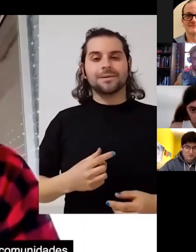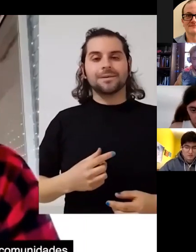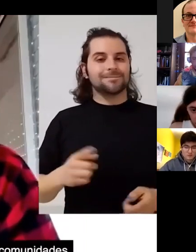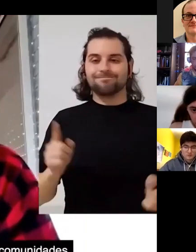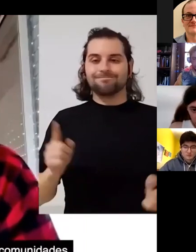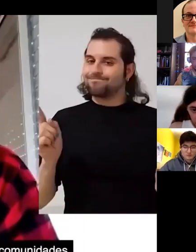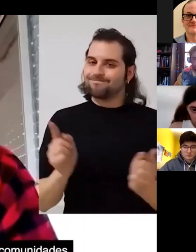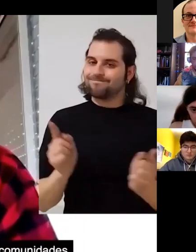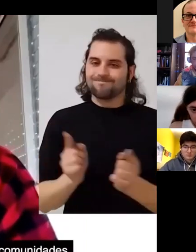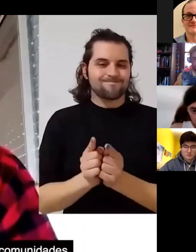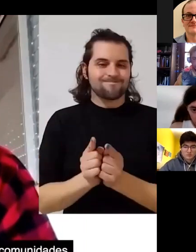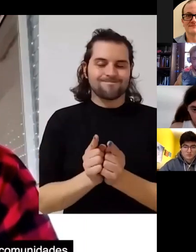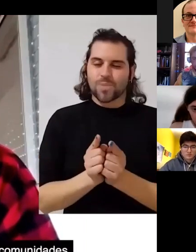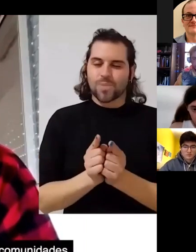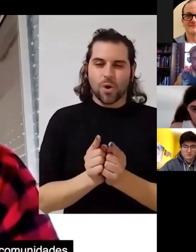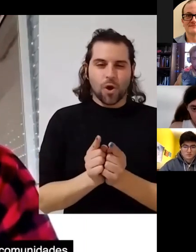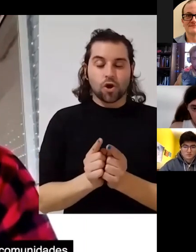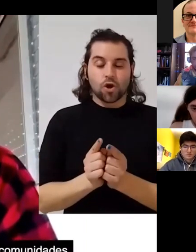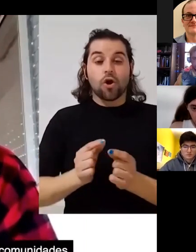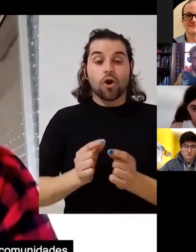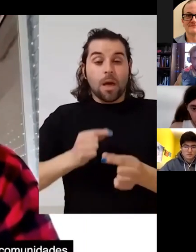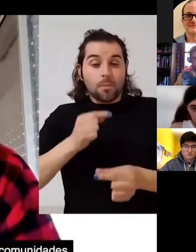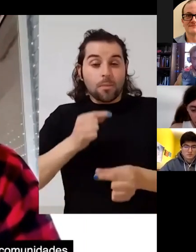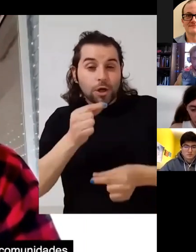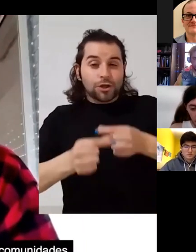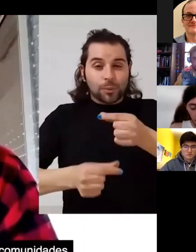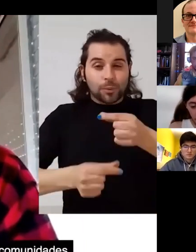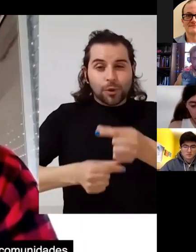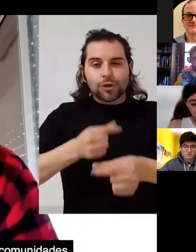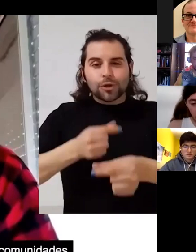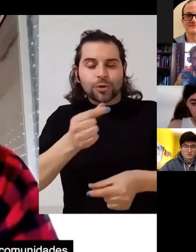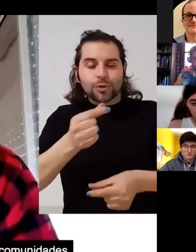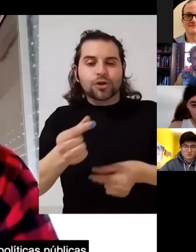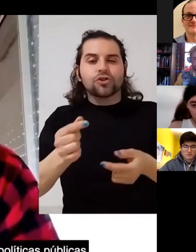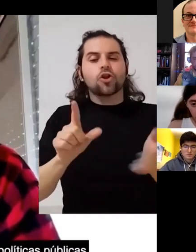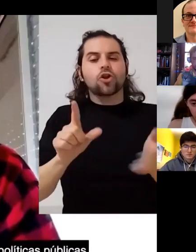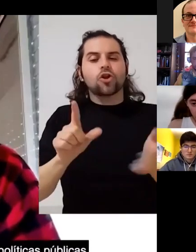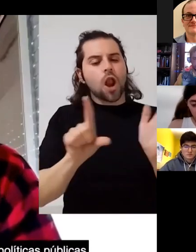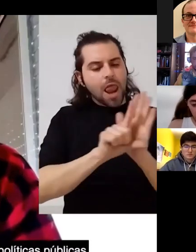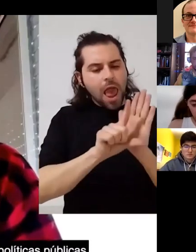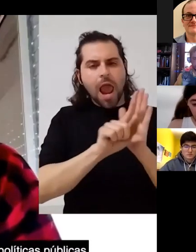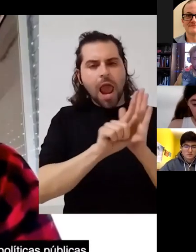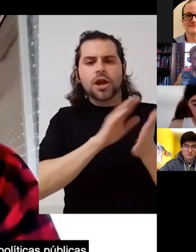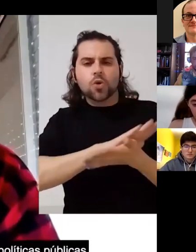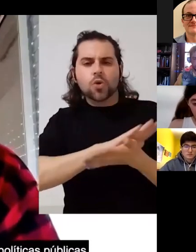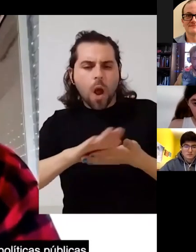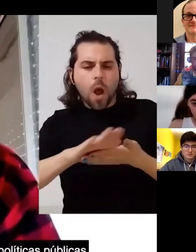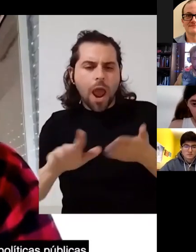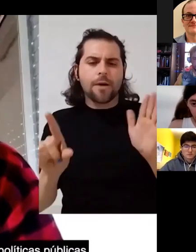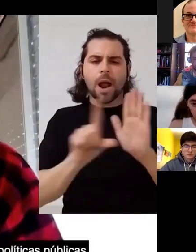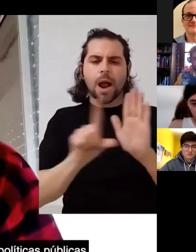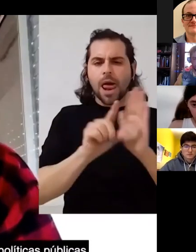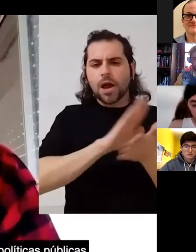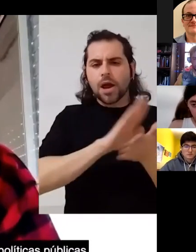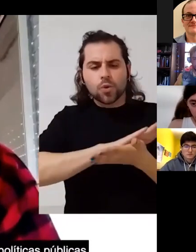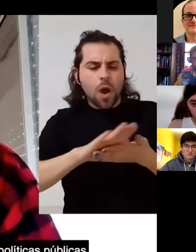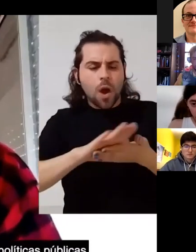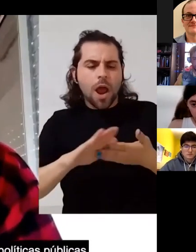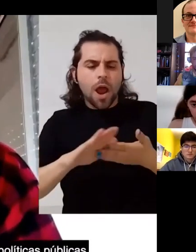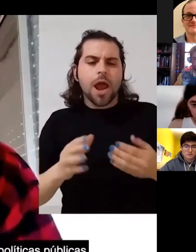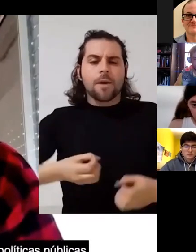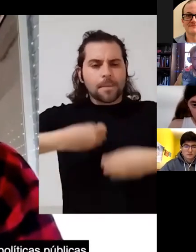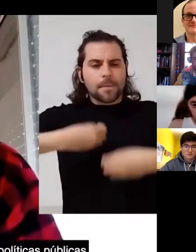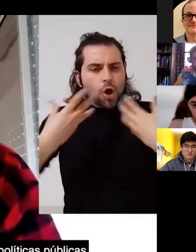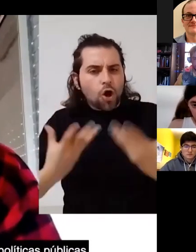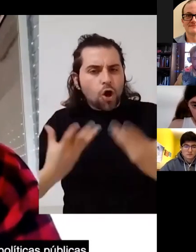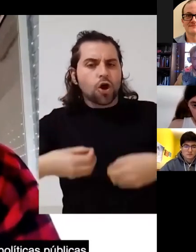though we have built a legal framework and a regulatory framework to improve the quality of life of our communities,